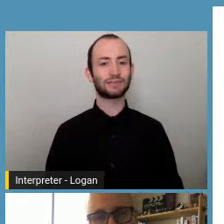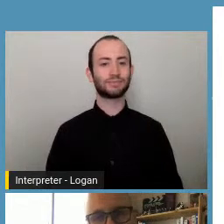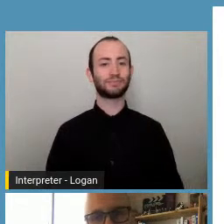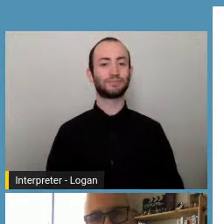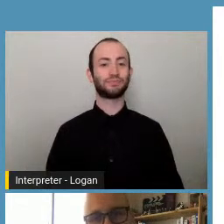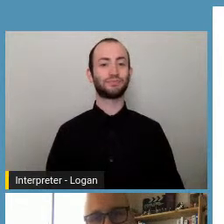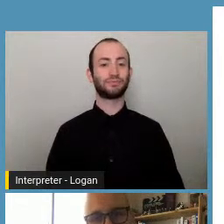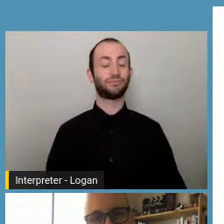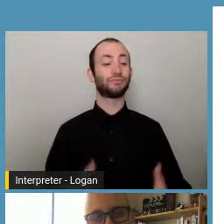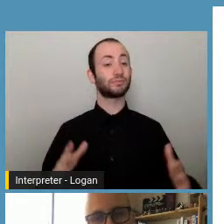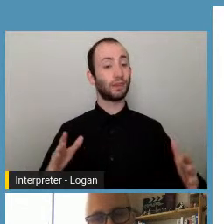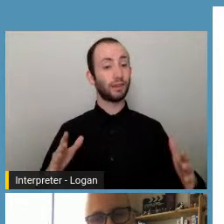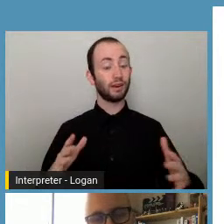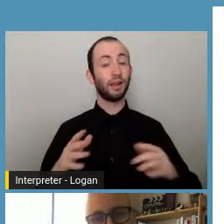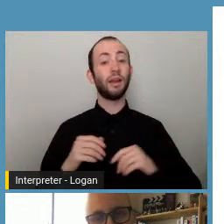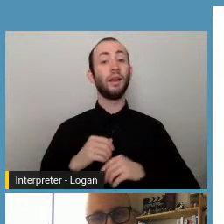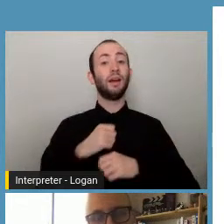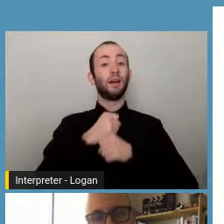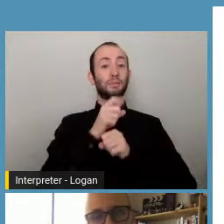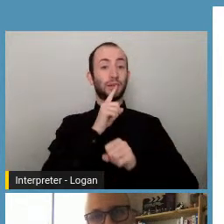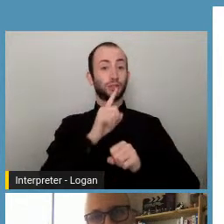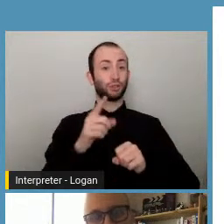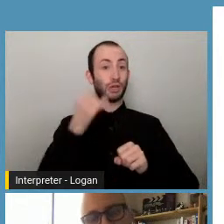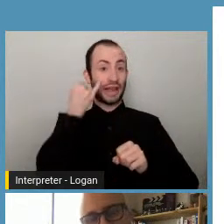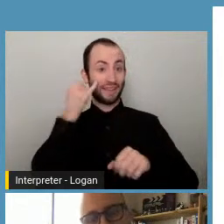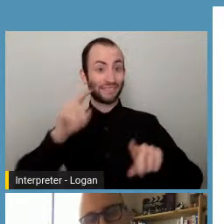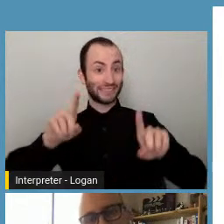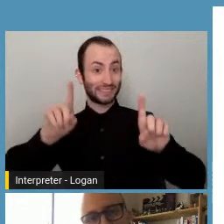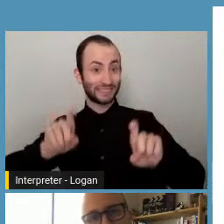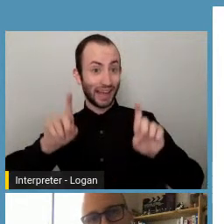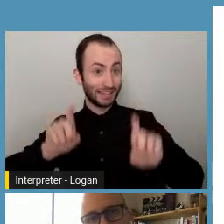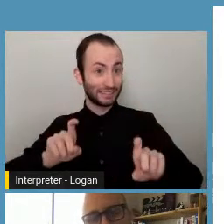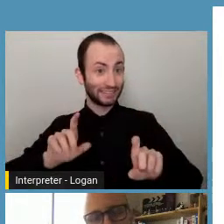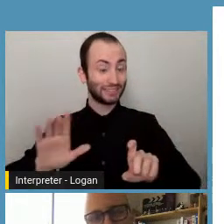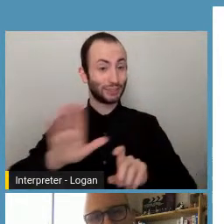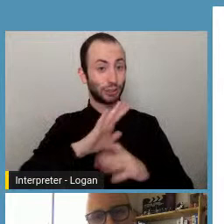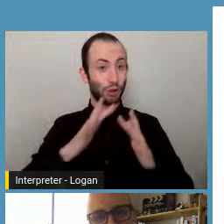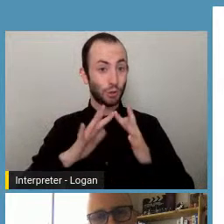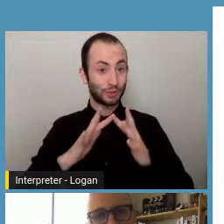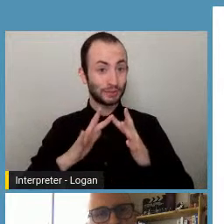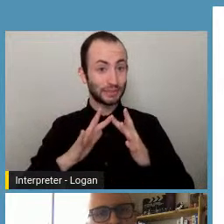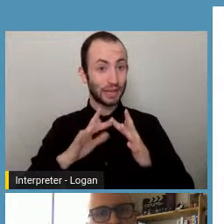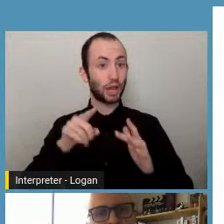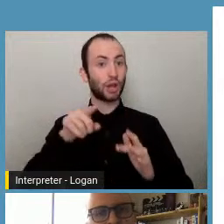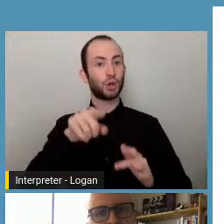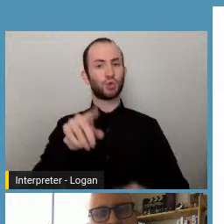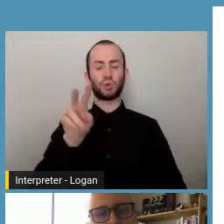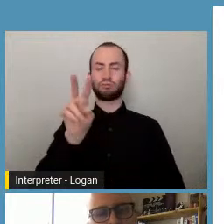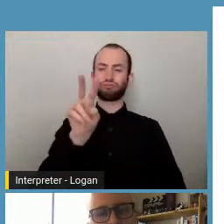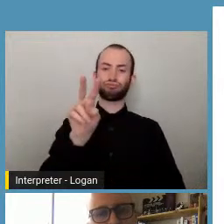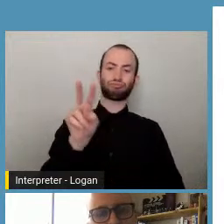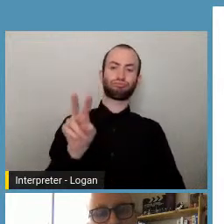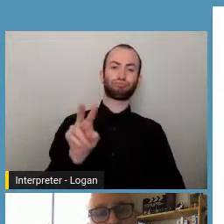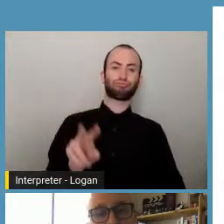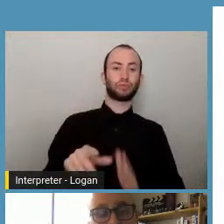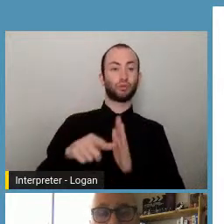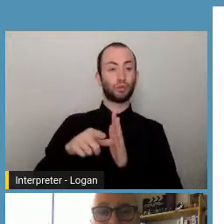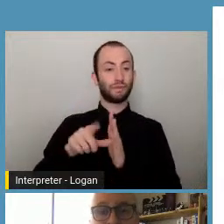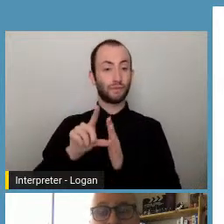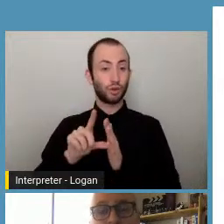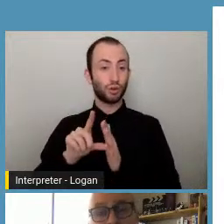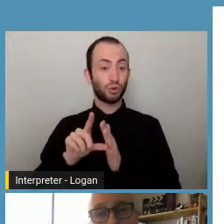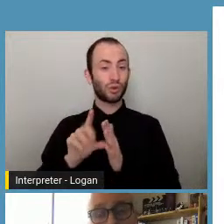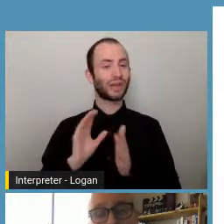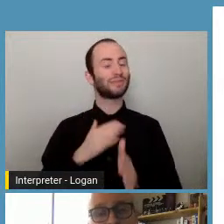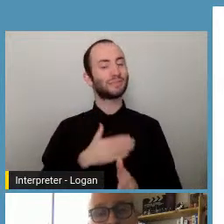make sure as a test, if you're reading the alt text back as sort of a review of it, let's make sure that it makes